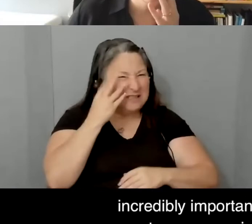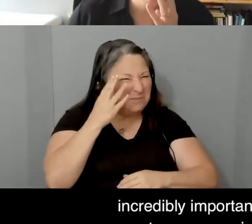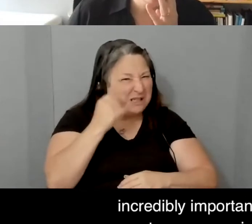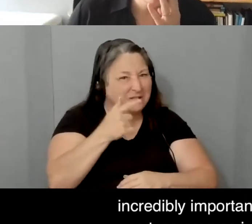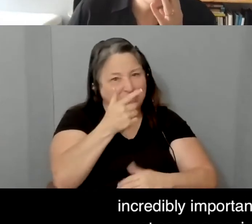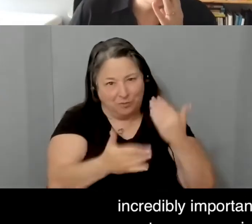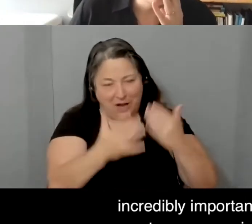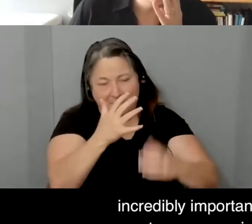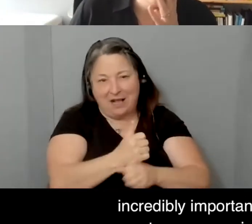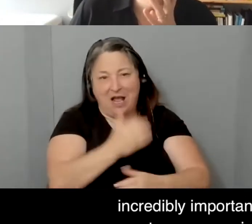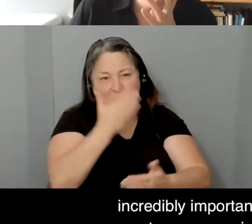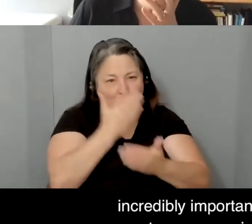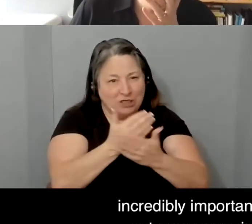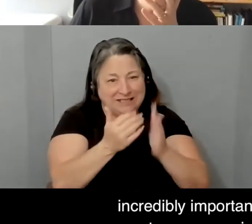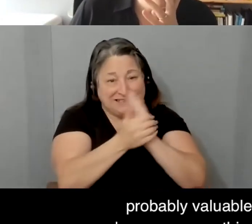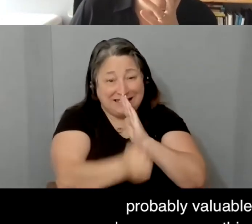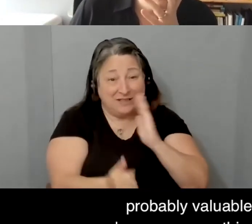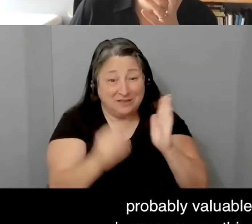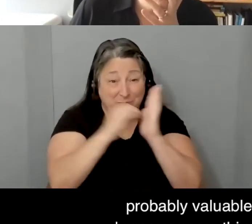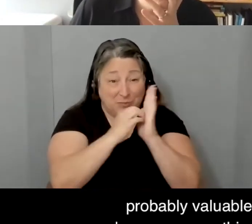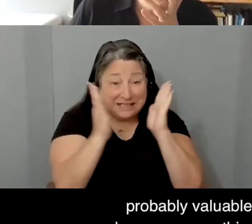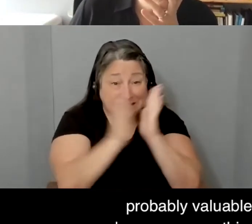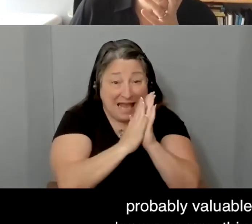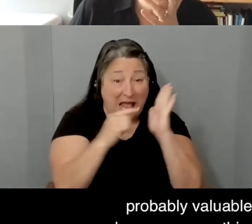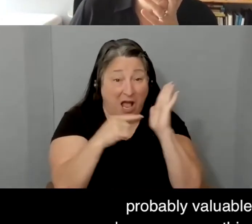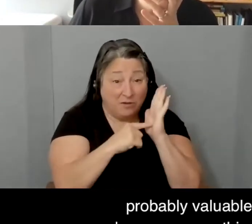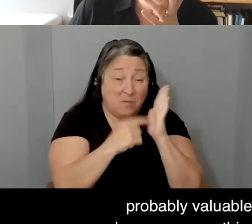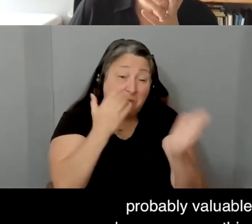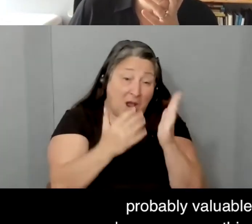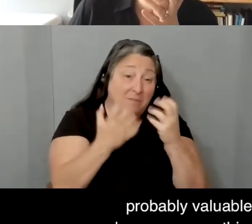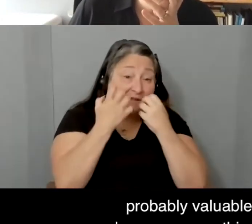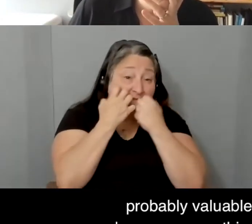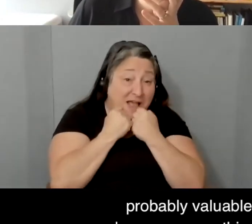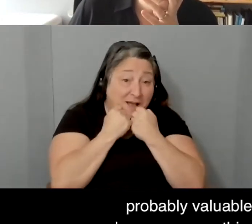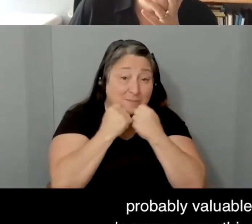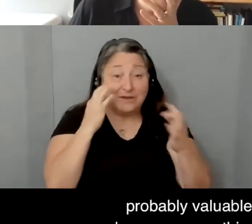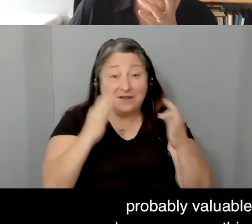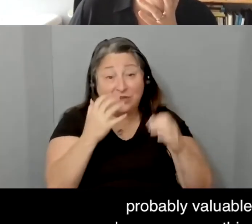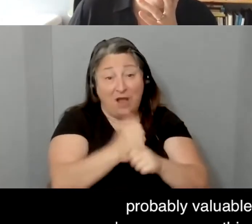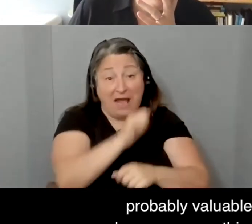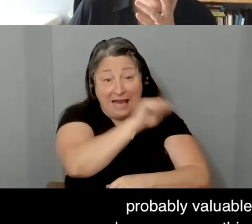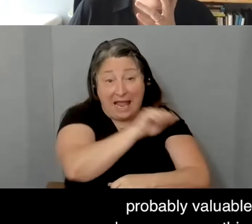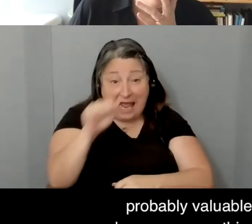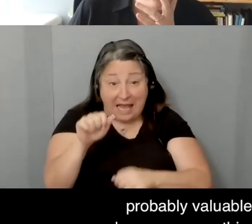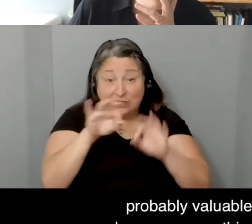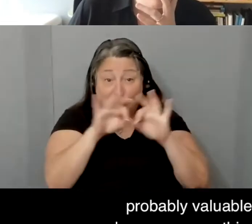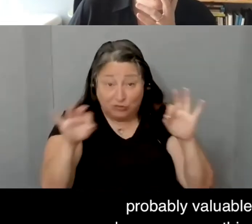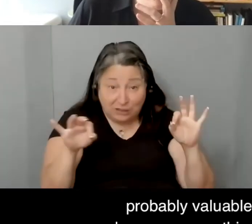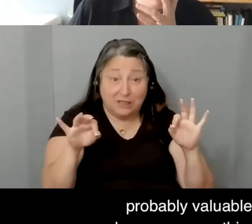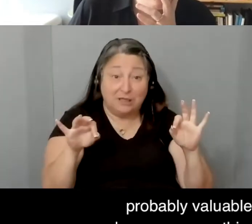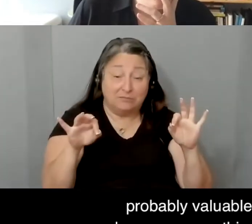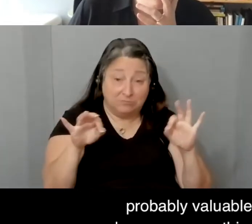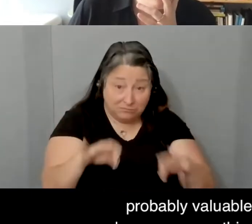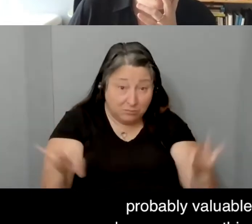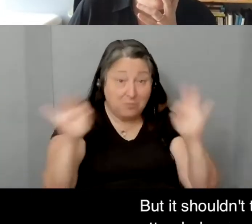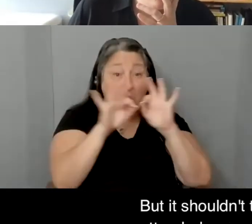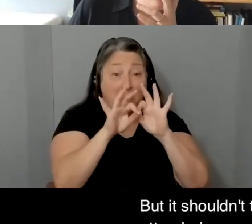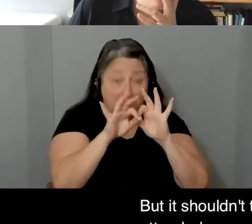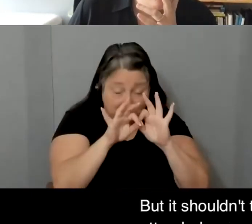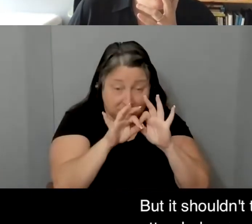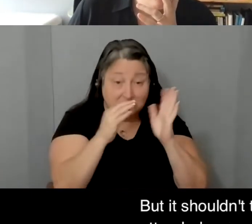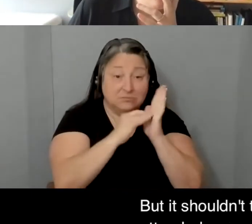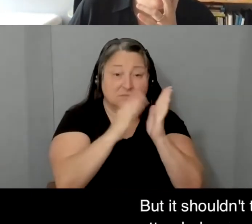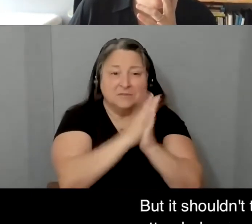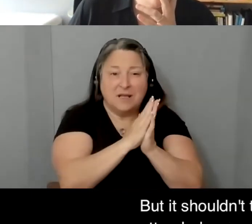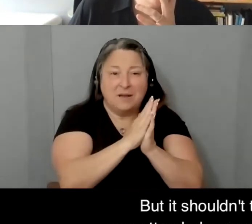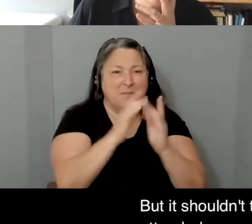amazing skills. Having it on there is probably valuable. If you got an associate's degree or something, putting it on there, but it